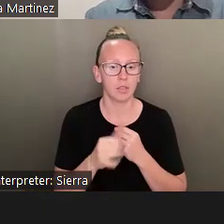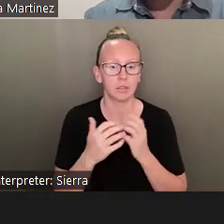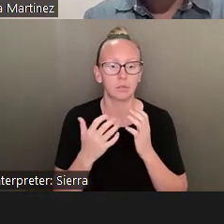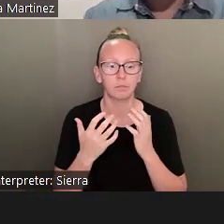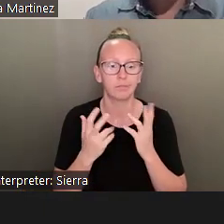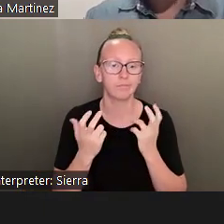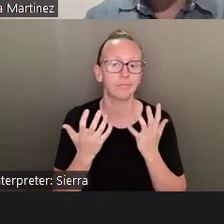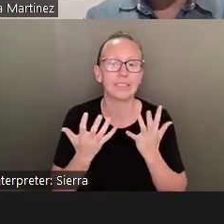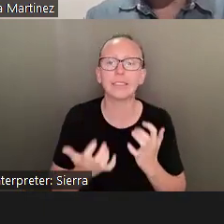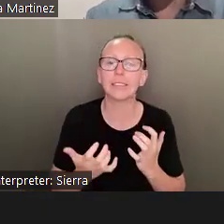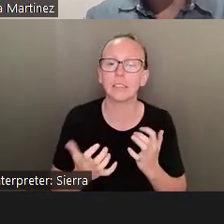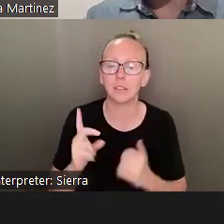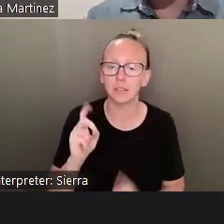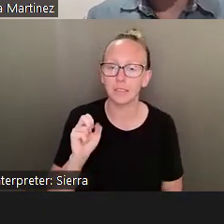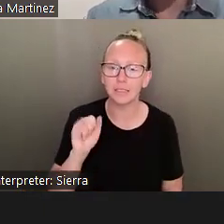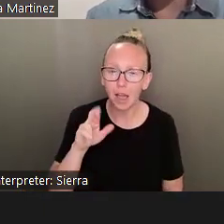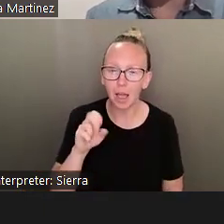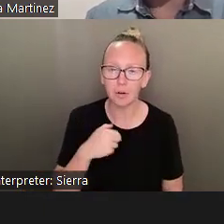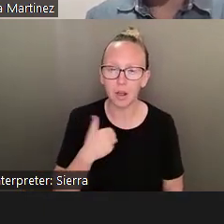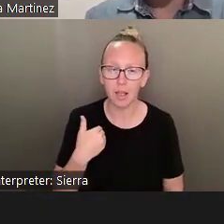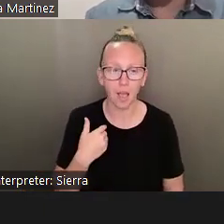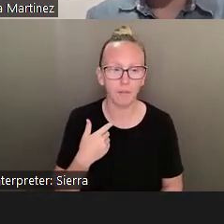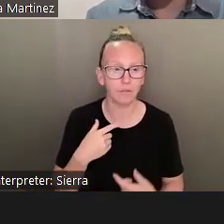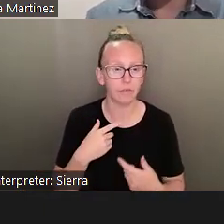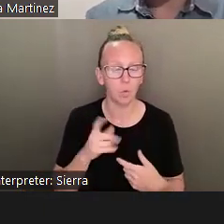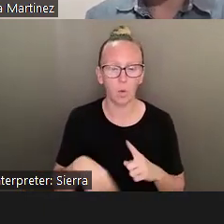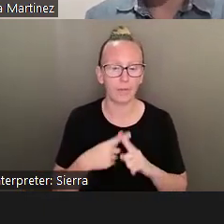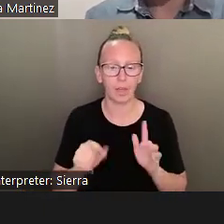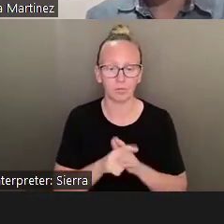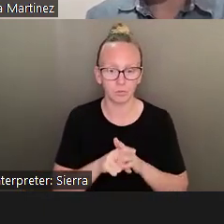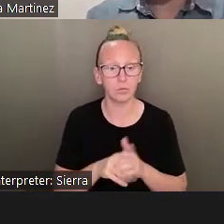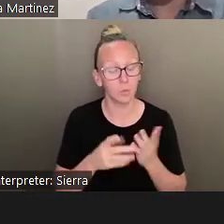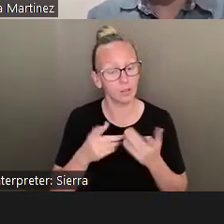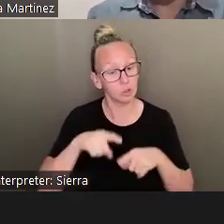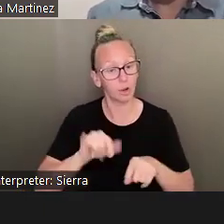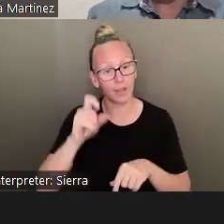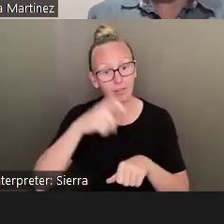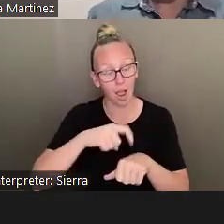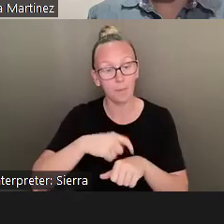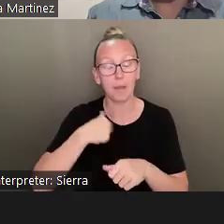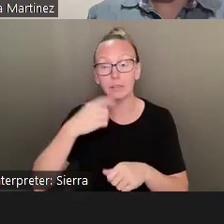was, during this time when I was really sick and I was at Lake Michigan and I was having these really